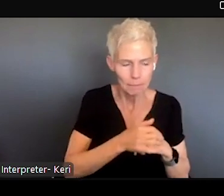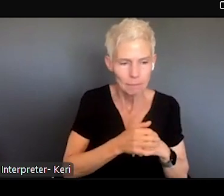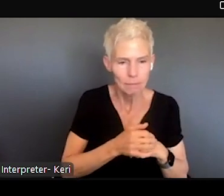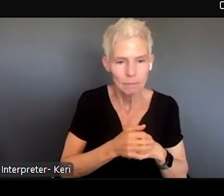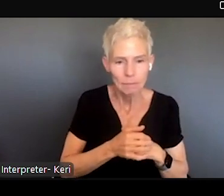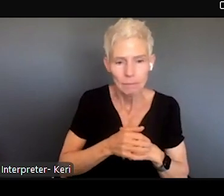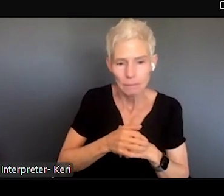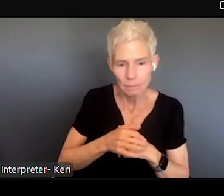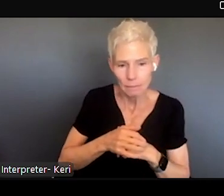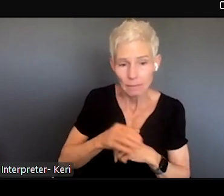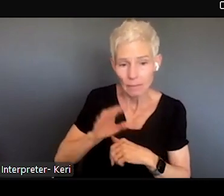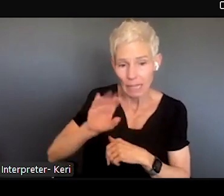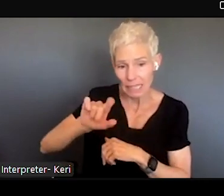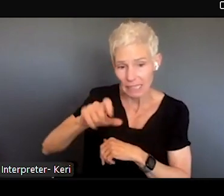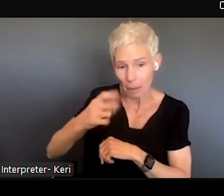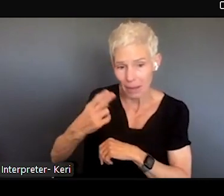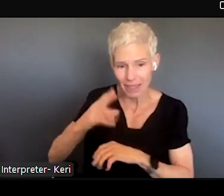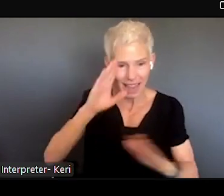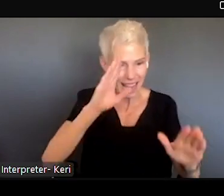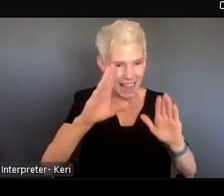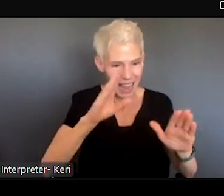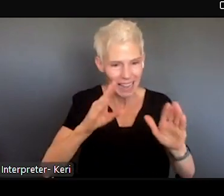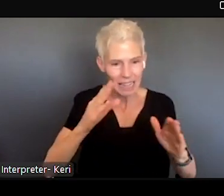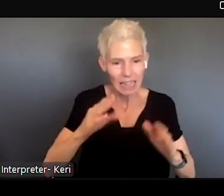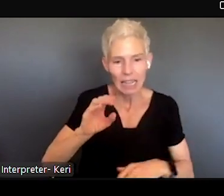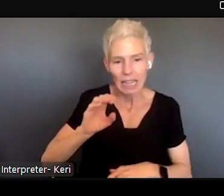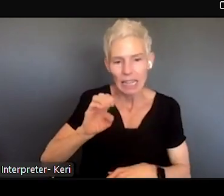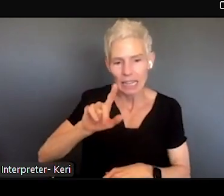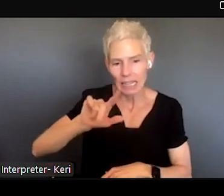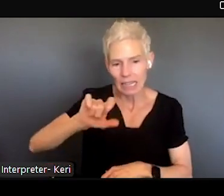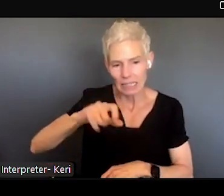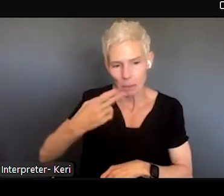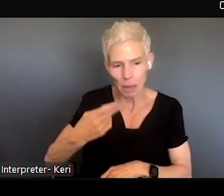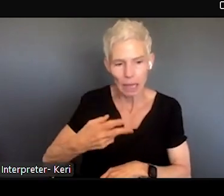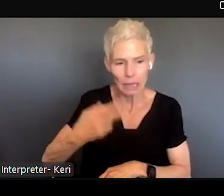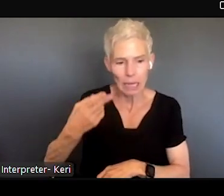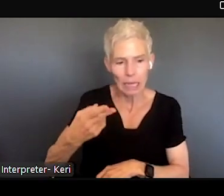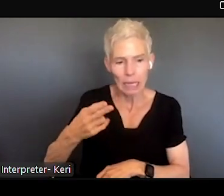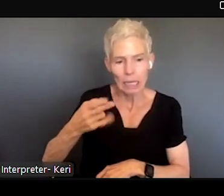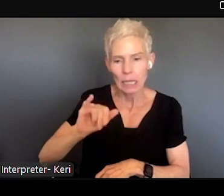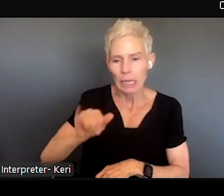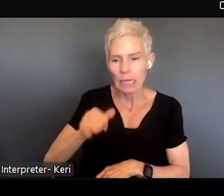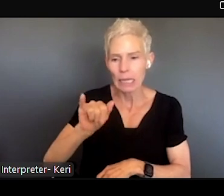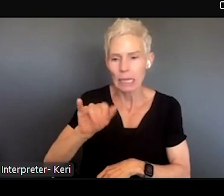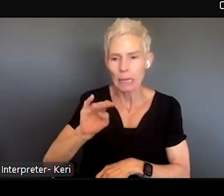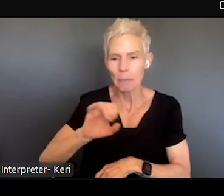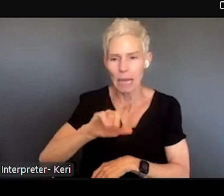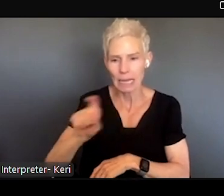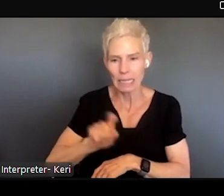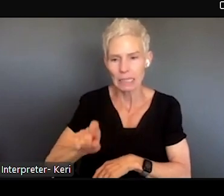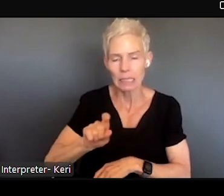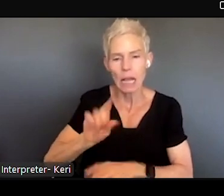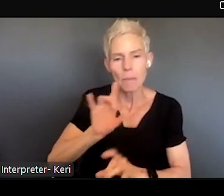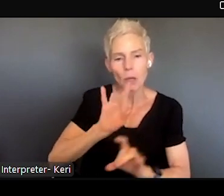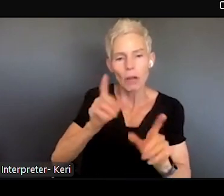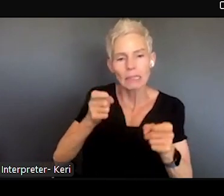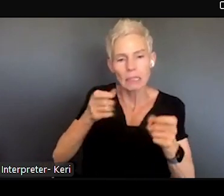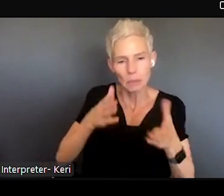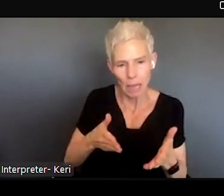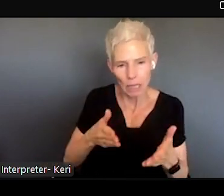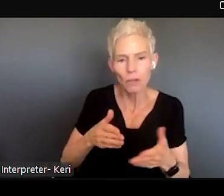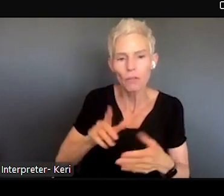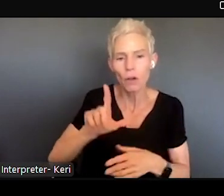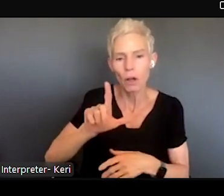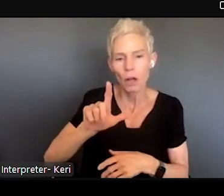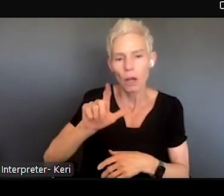Elizabeth? Hey, everyone. So my name is Elizabeth Jimenez. I'm one of the crisis manager with Frontera Impact,